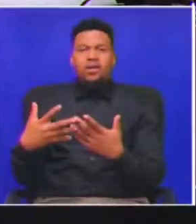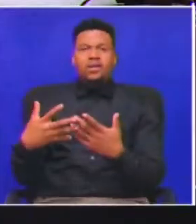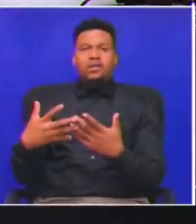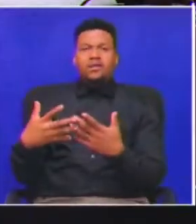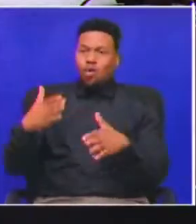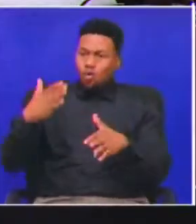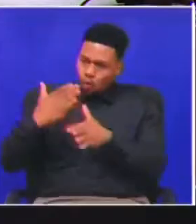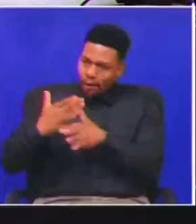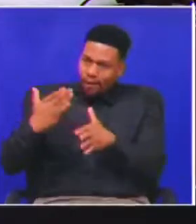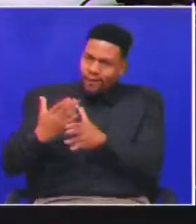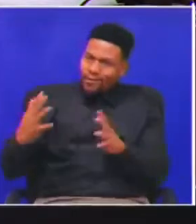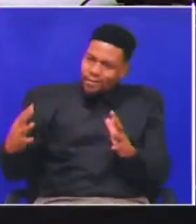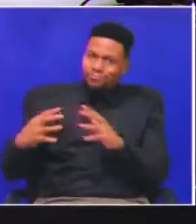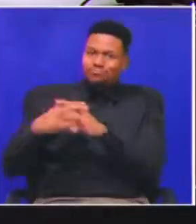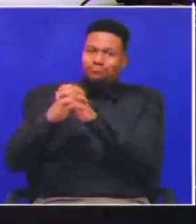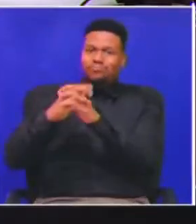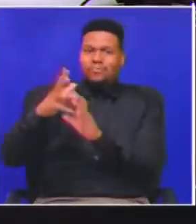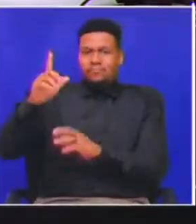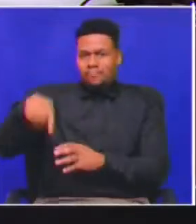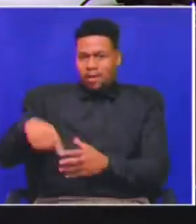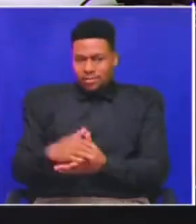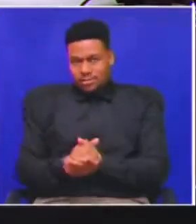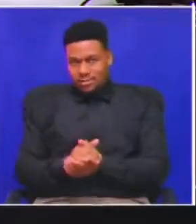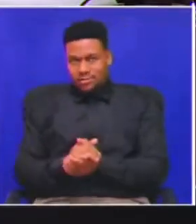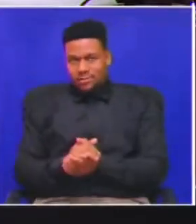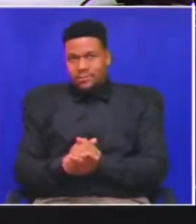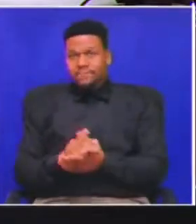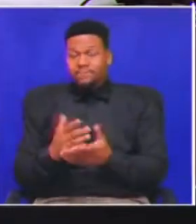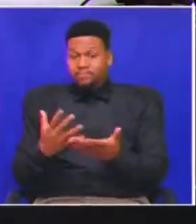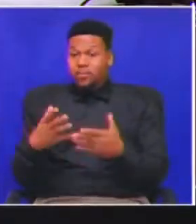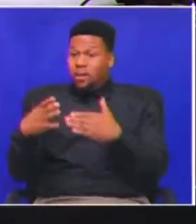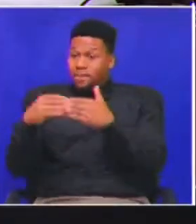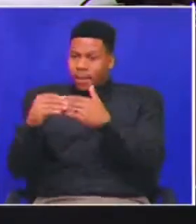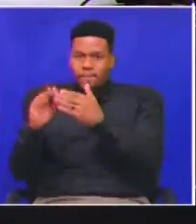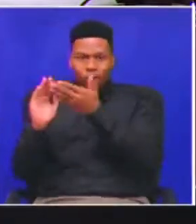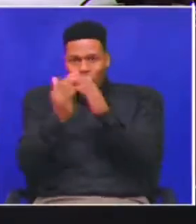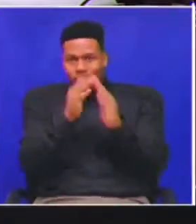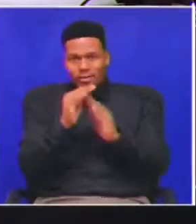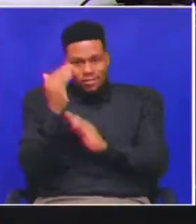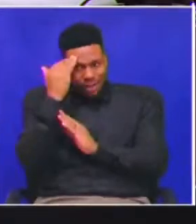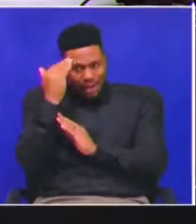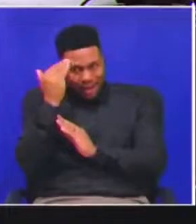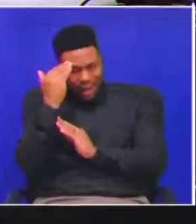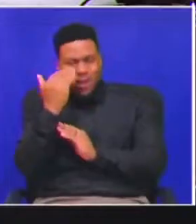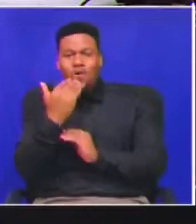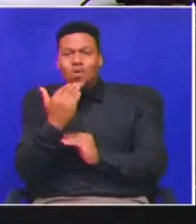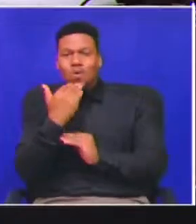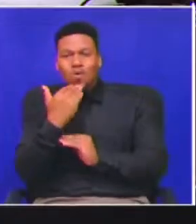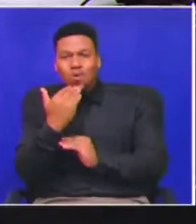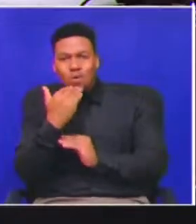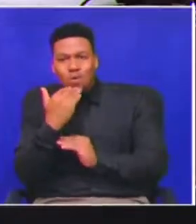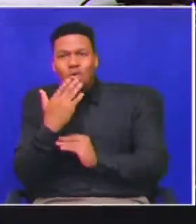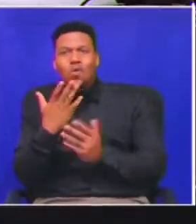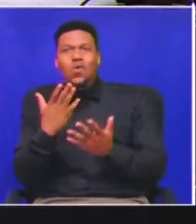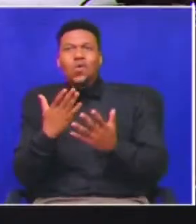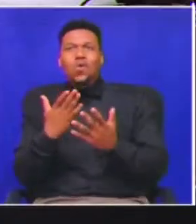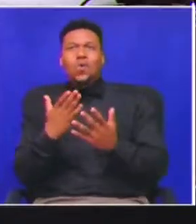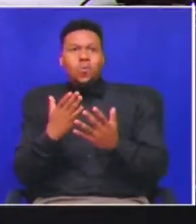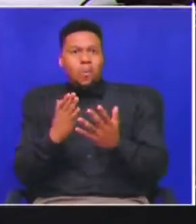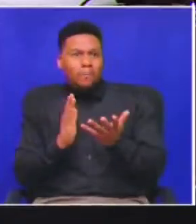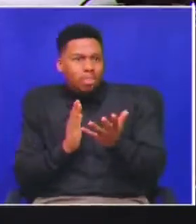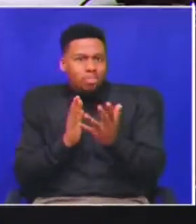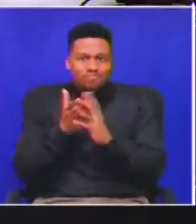know who stole what. They know who broke into somebody's house. They know who carries a